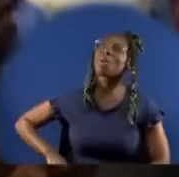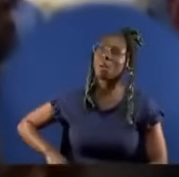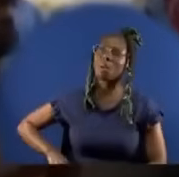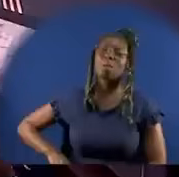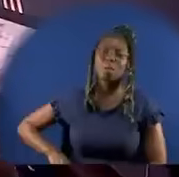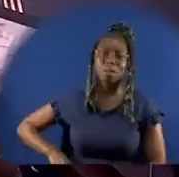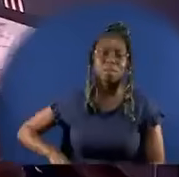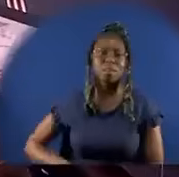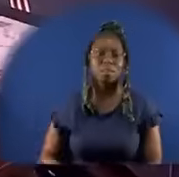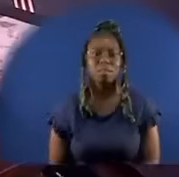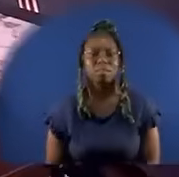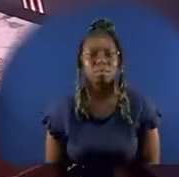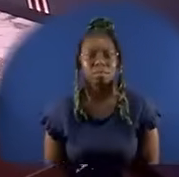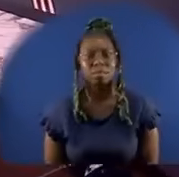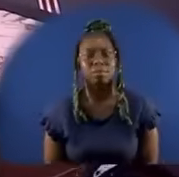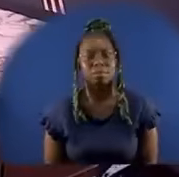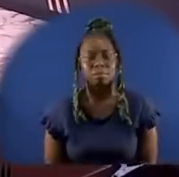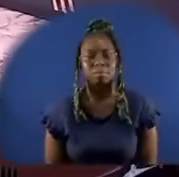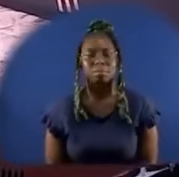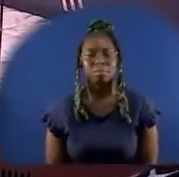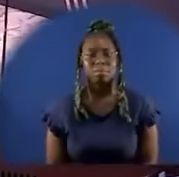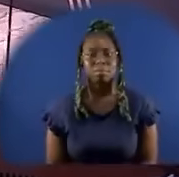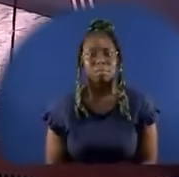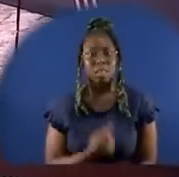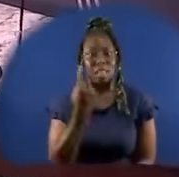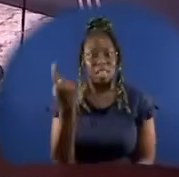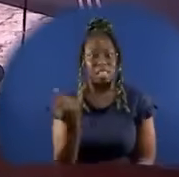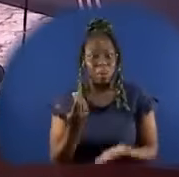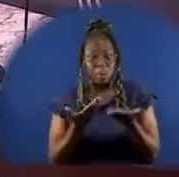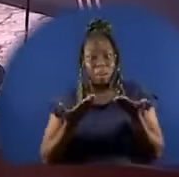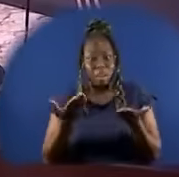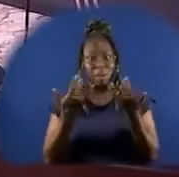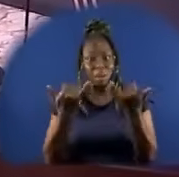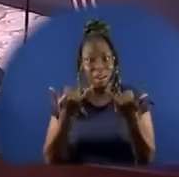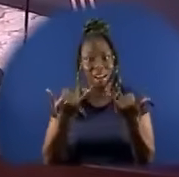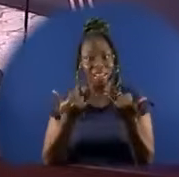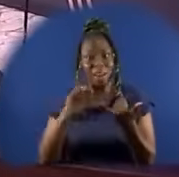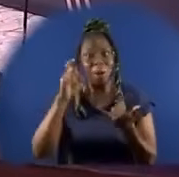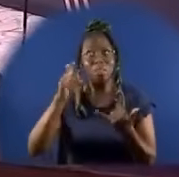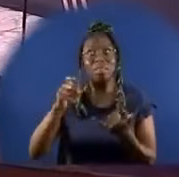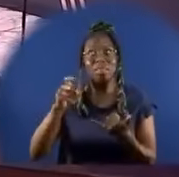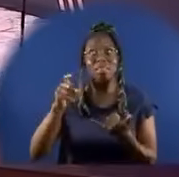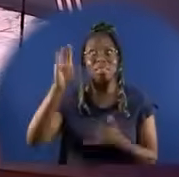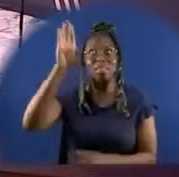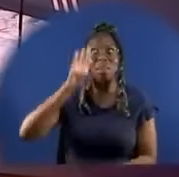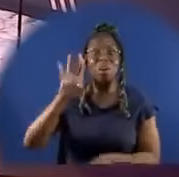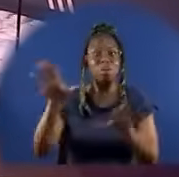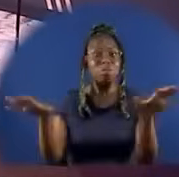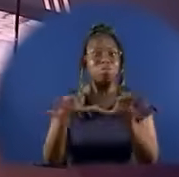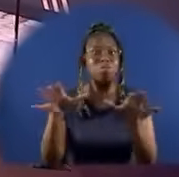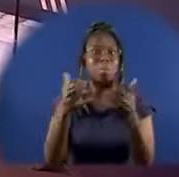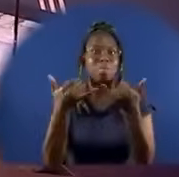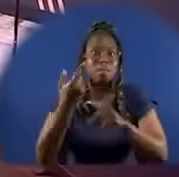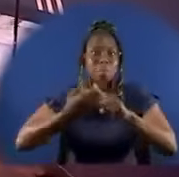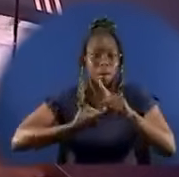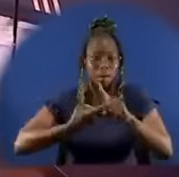Yeah. Oh, there's somebody who needs God to do something during the month of June. There's somebody who needs God to